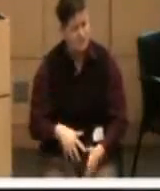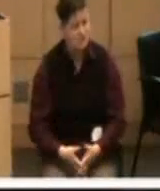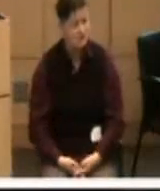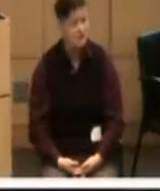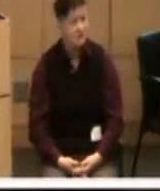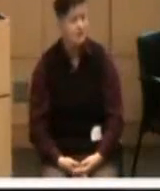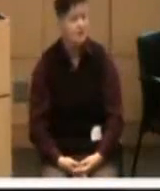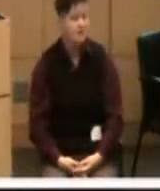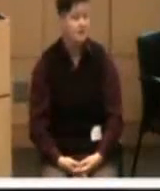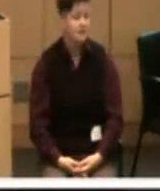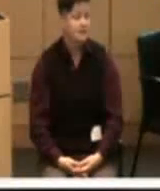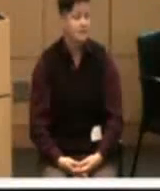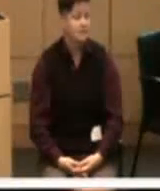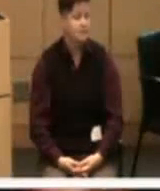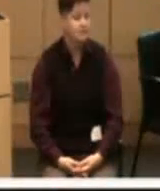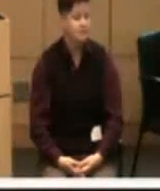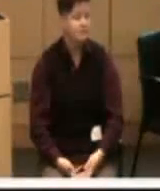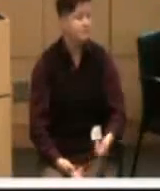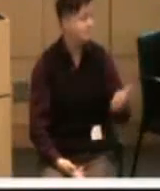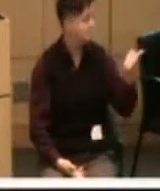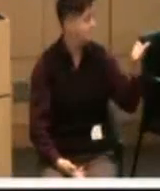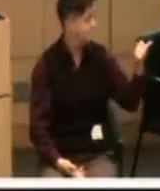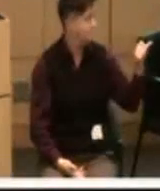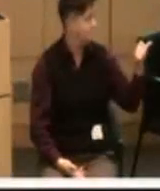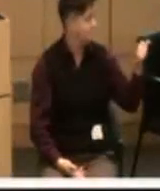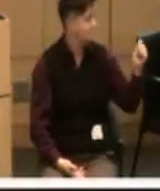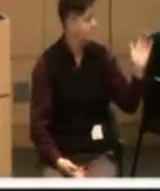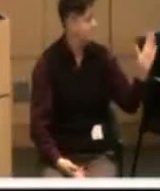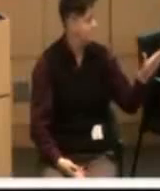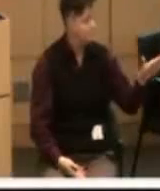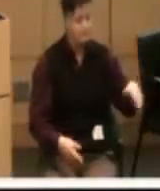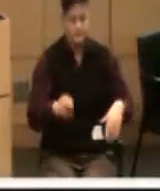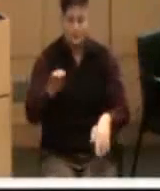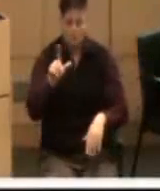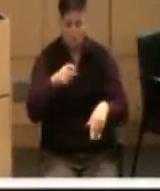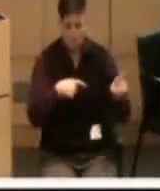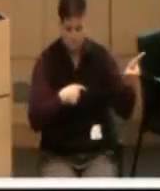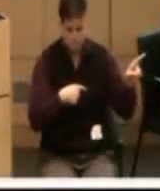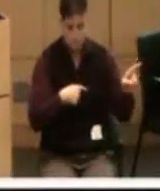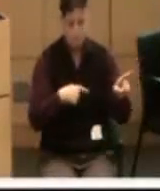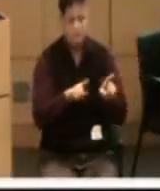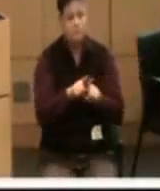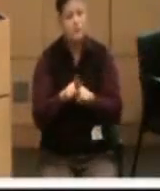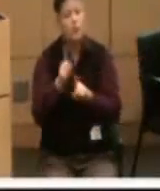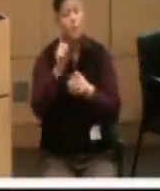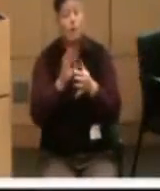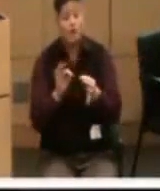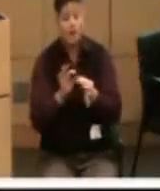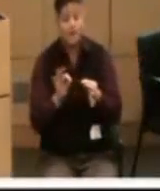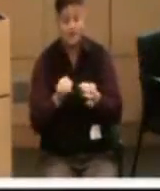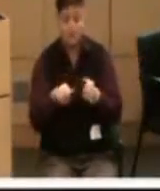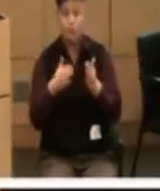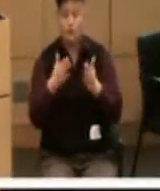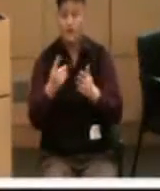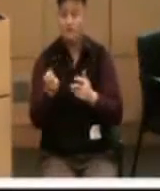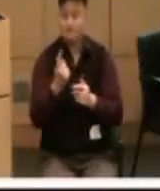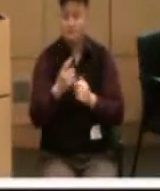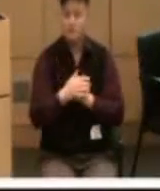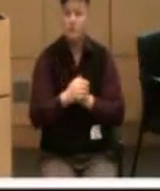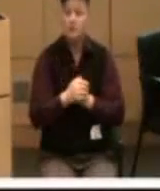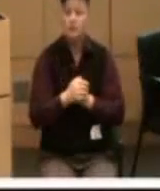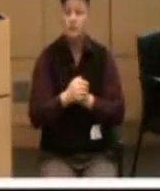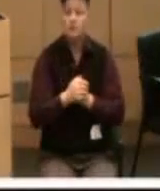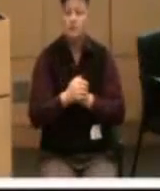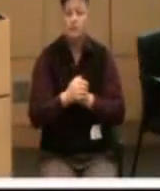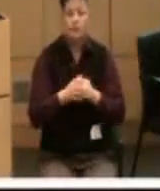I also think that there's value in a comment that was raised during my talk, is that providing all